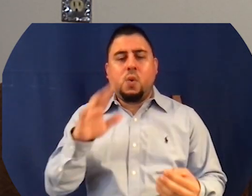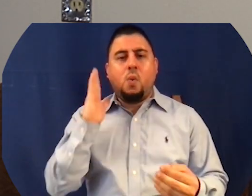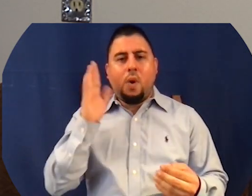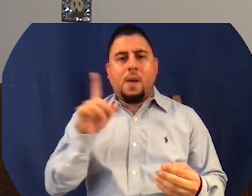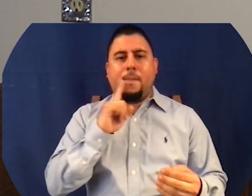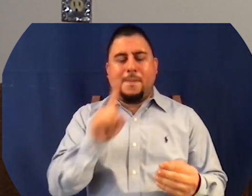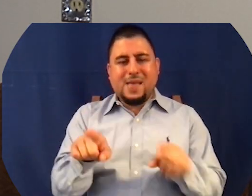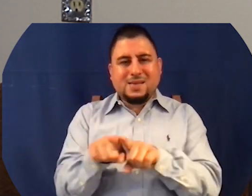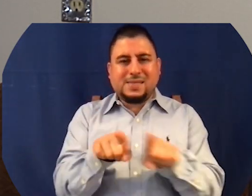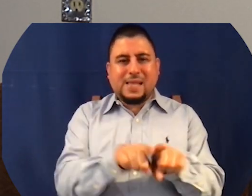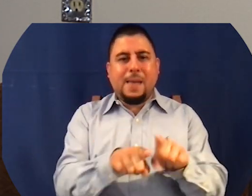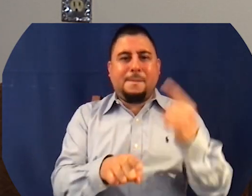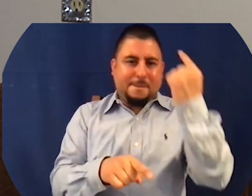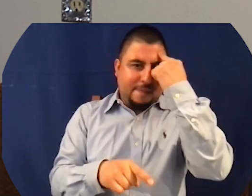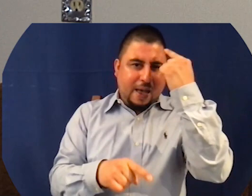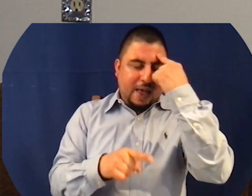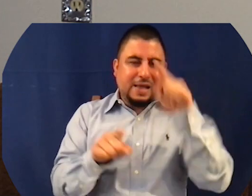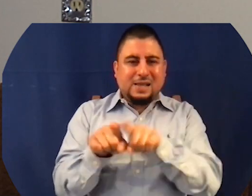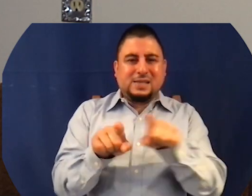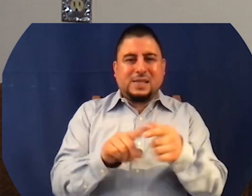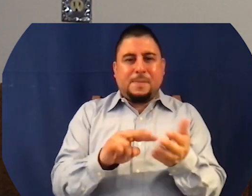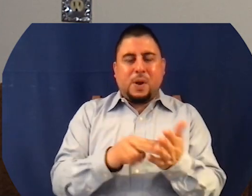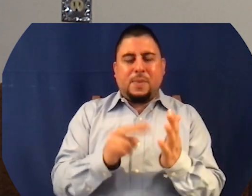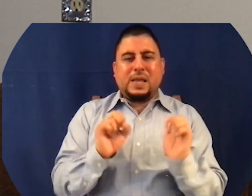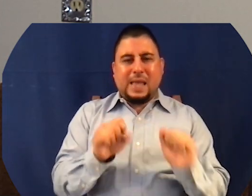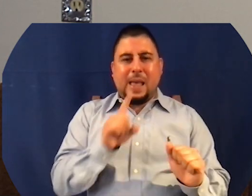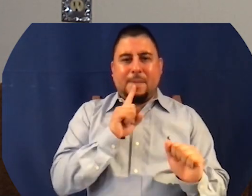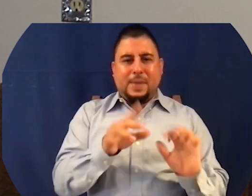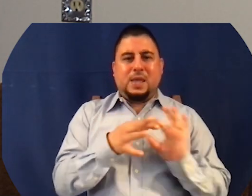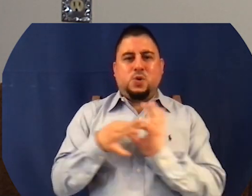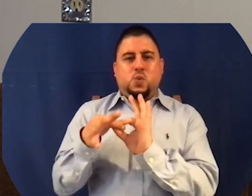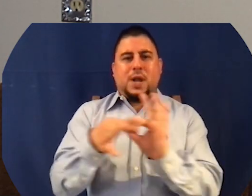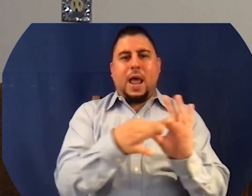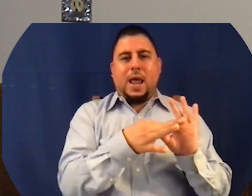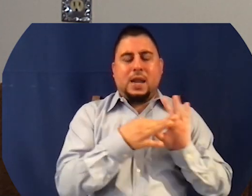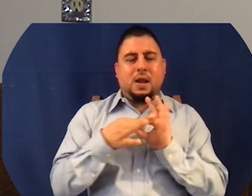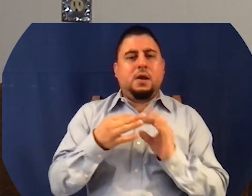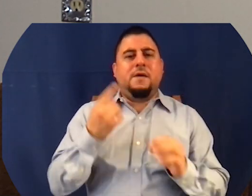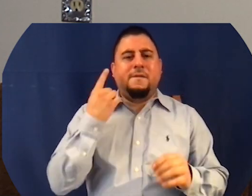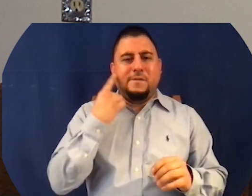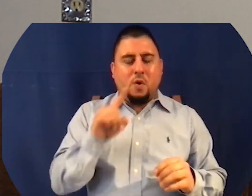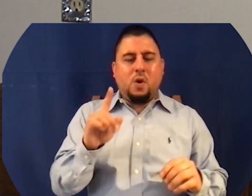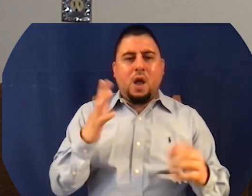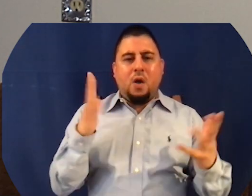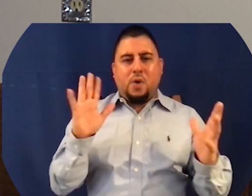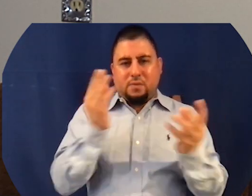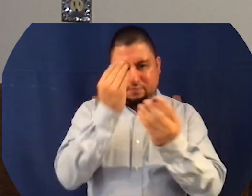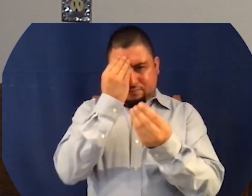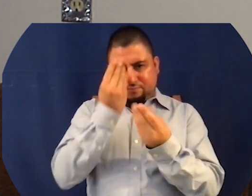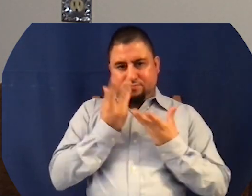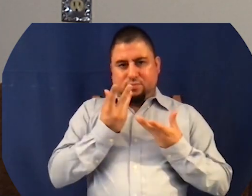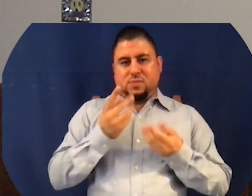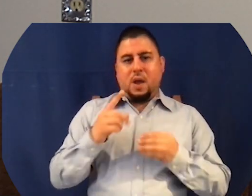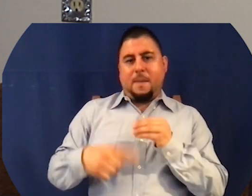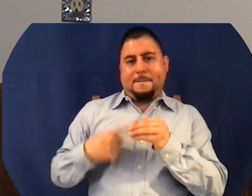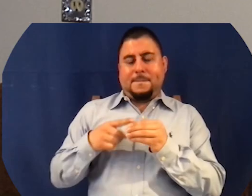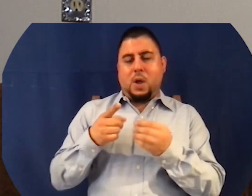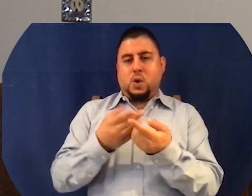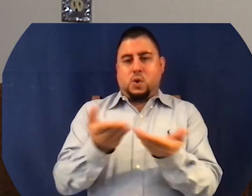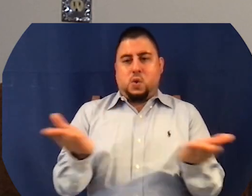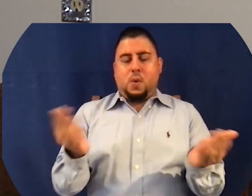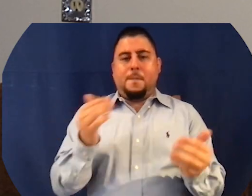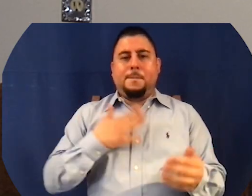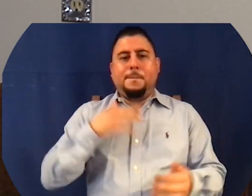in the same mind and in the same purpose. For it has been reported to me about you,